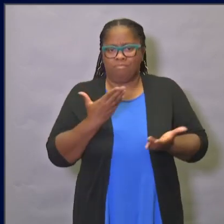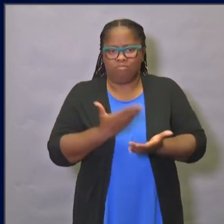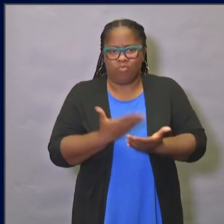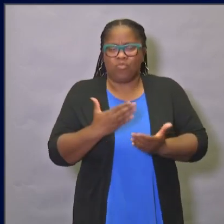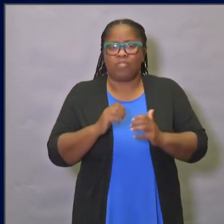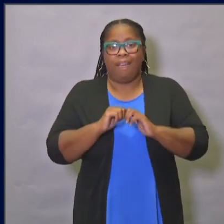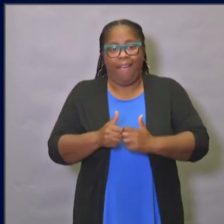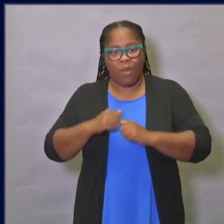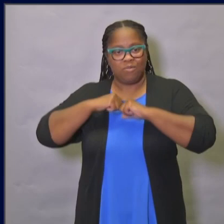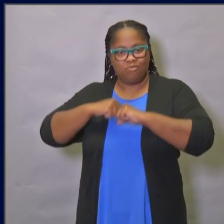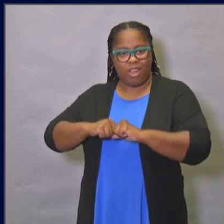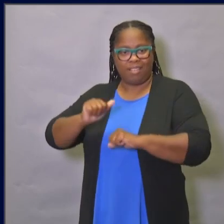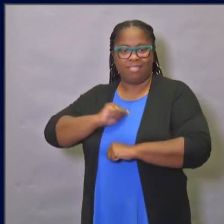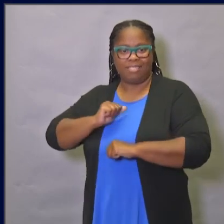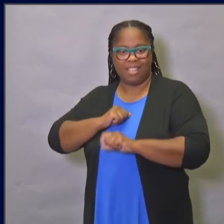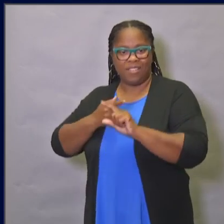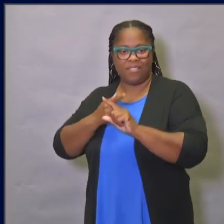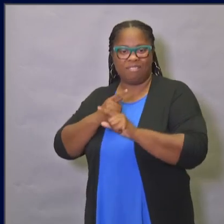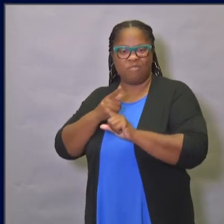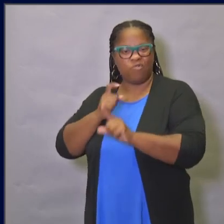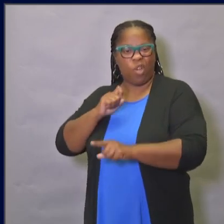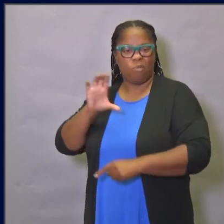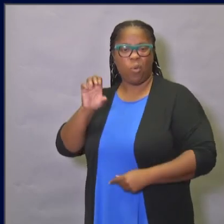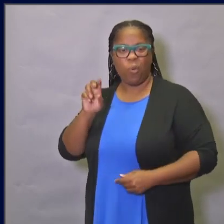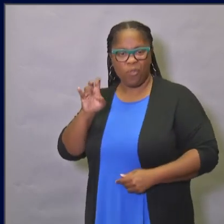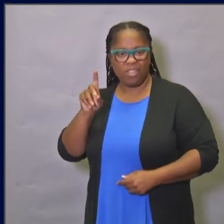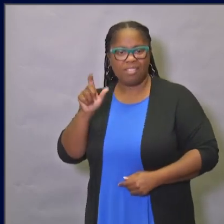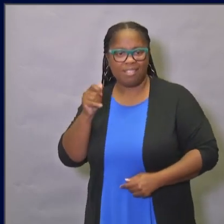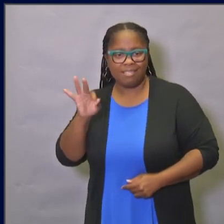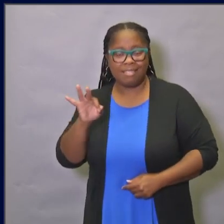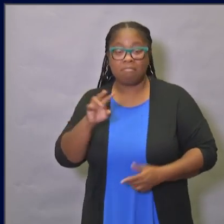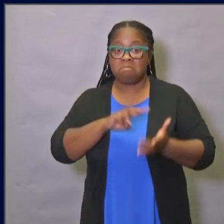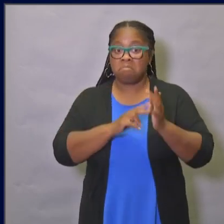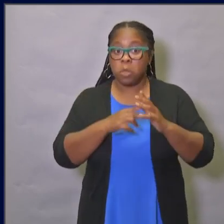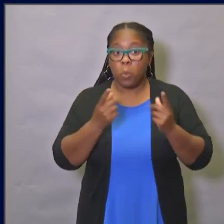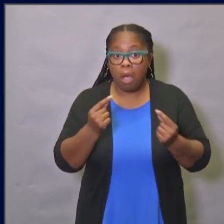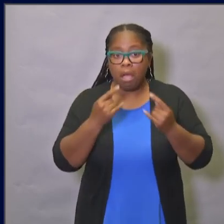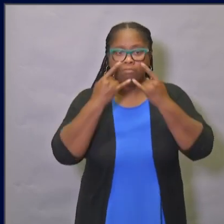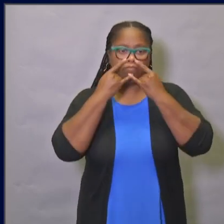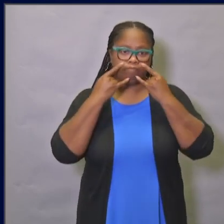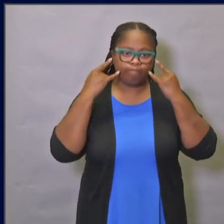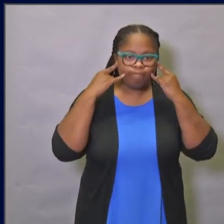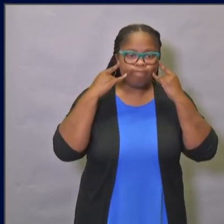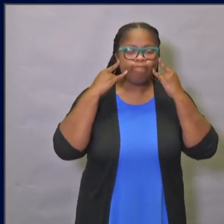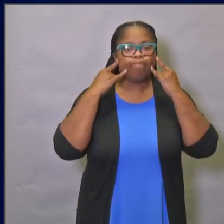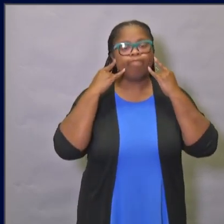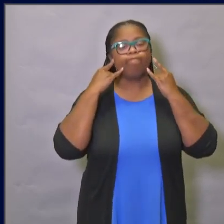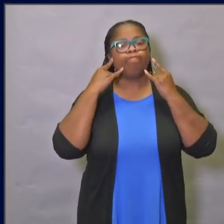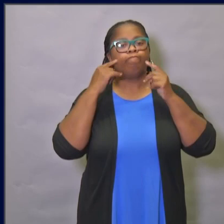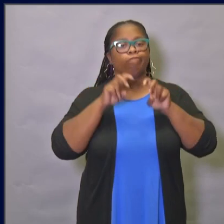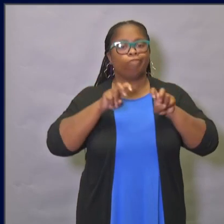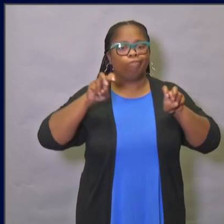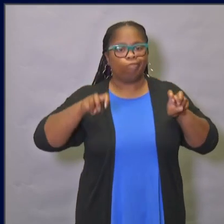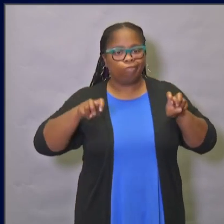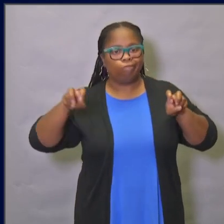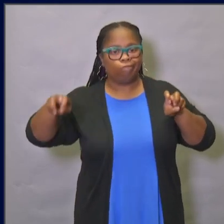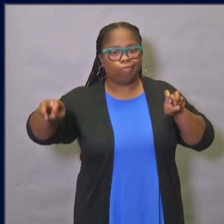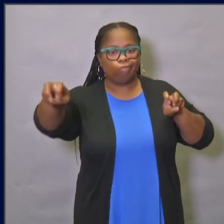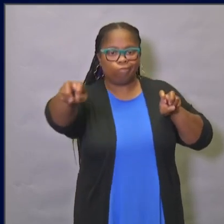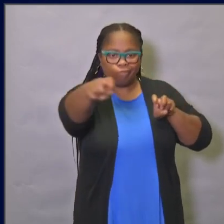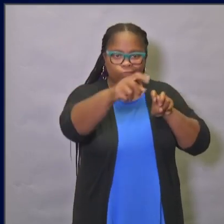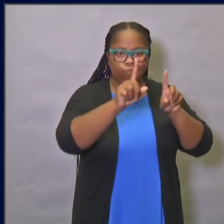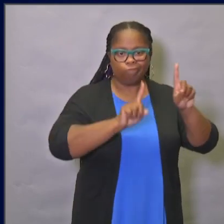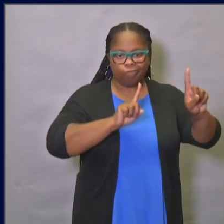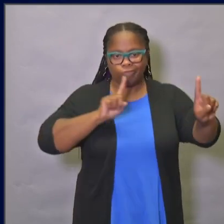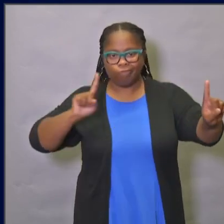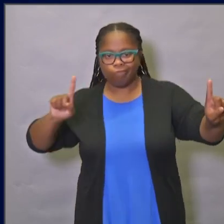from COVID-19, and that includes wearing face coverings and keeping our distance. And some of the infection control strategies that